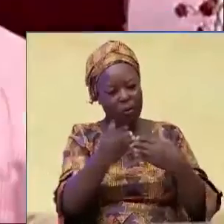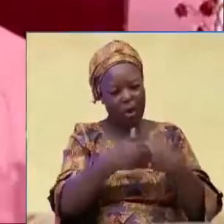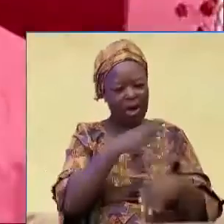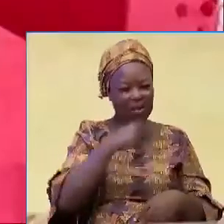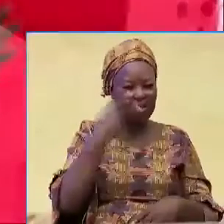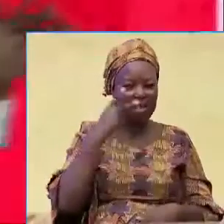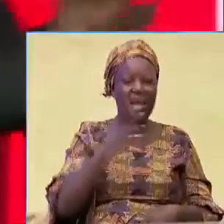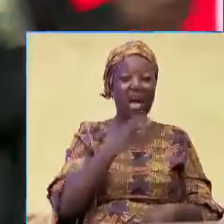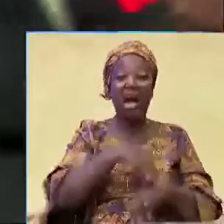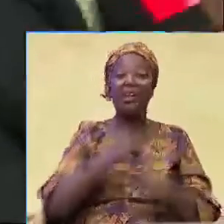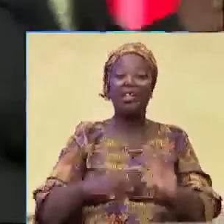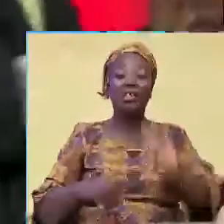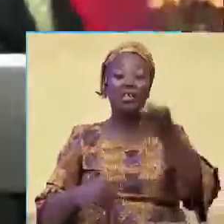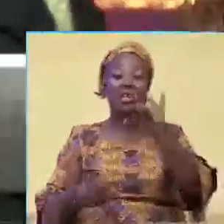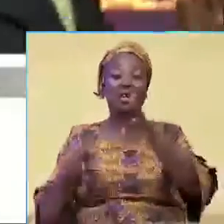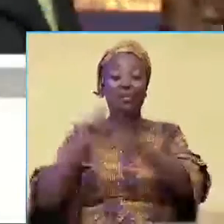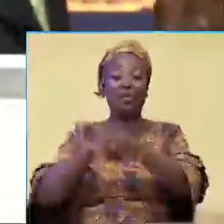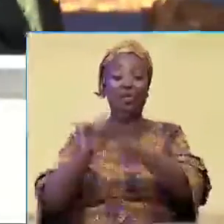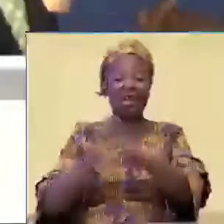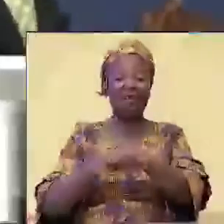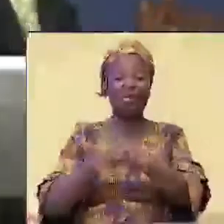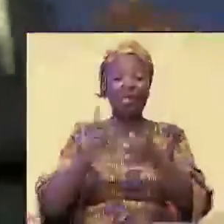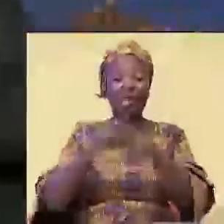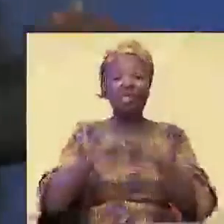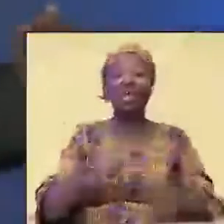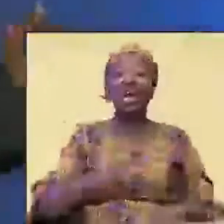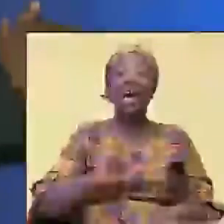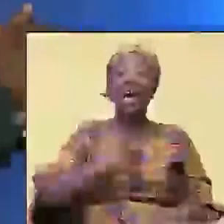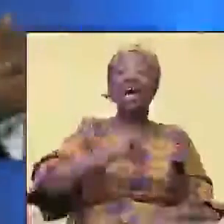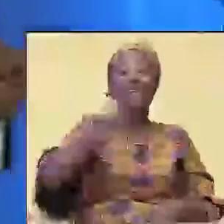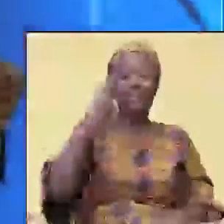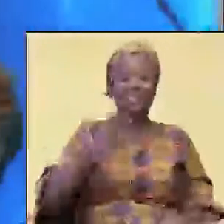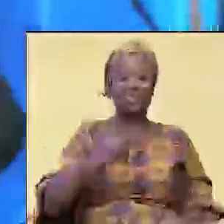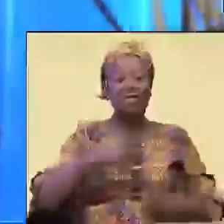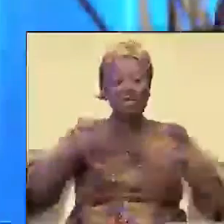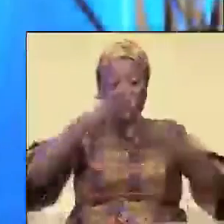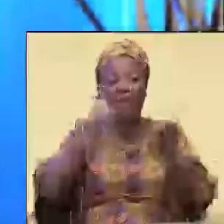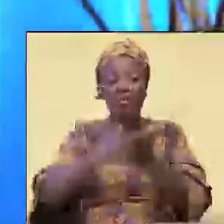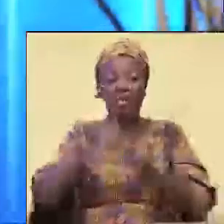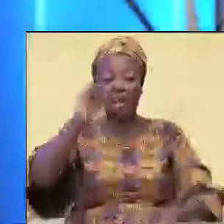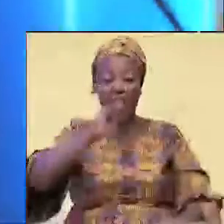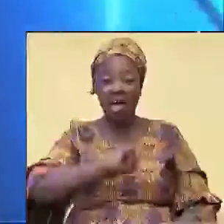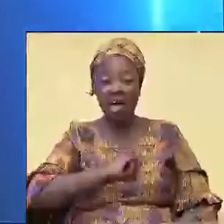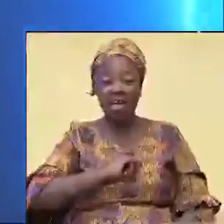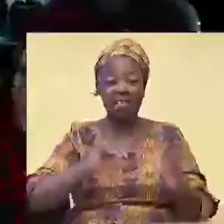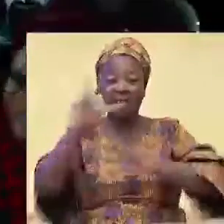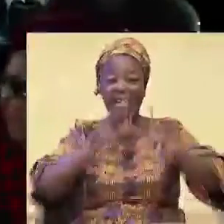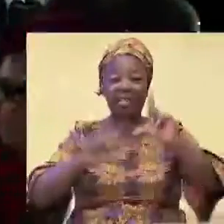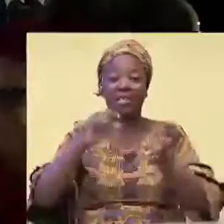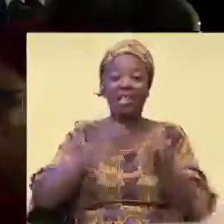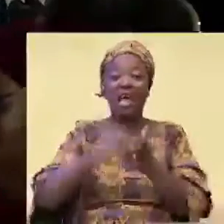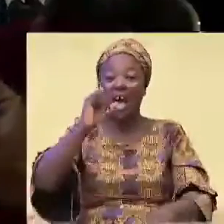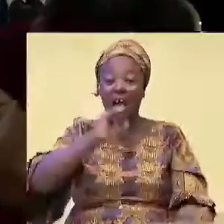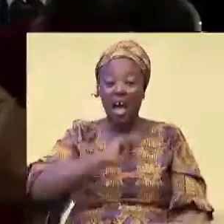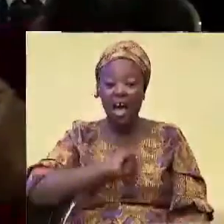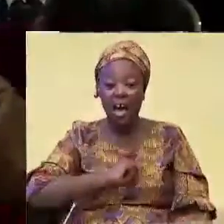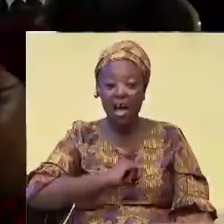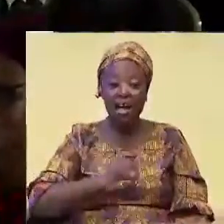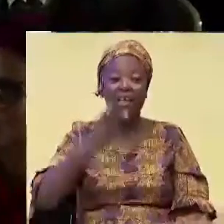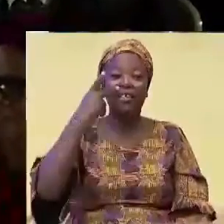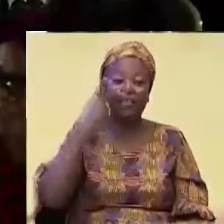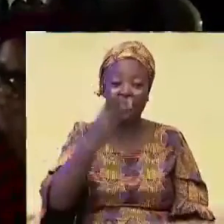see. And then at the seventh time, he said, I see. Somebody there, I see. Somebody there, I